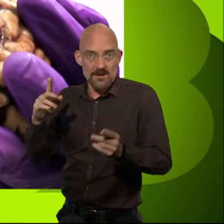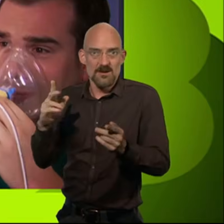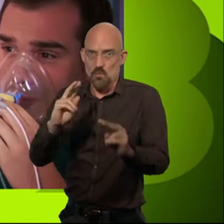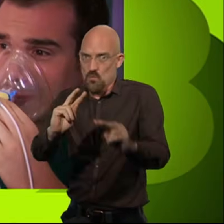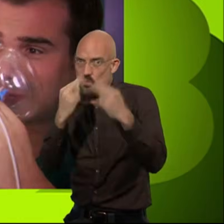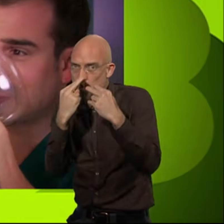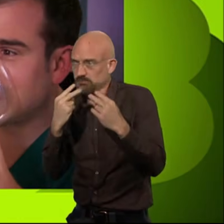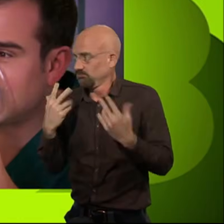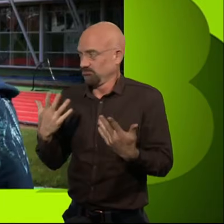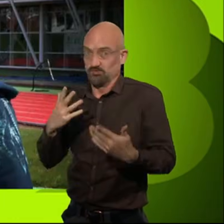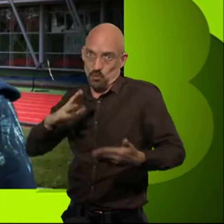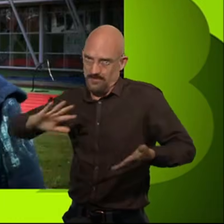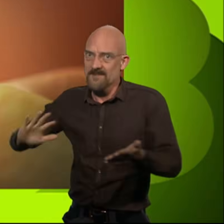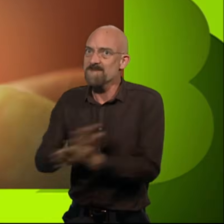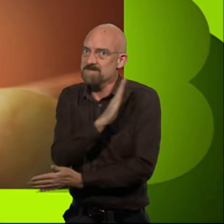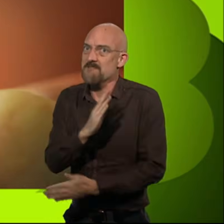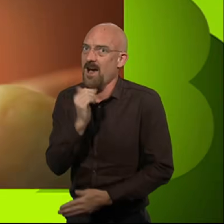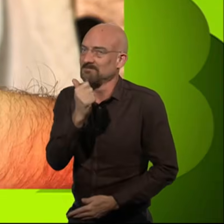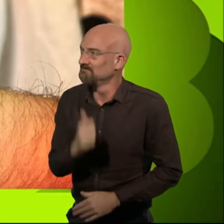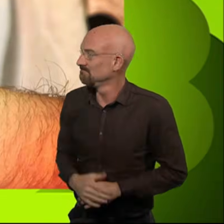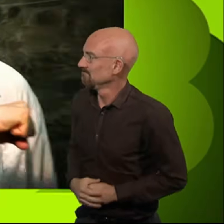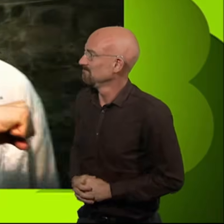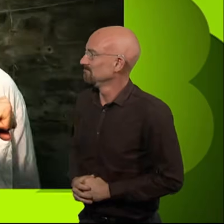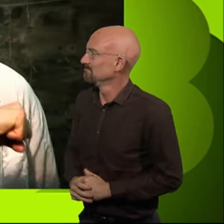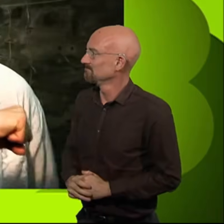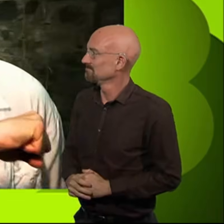Hang around, because this is gonna be fun.